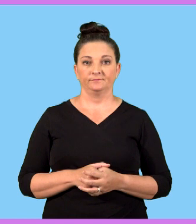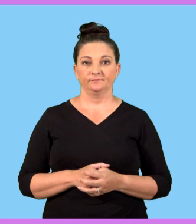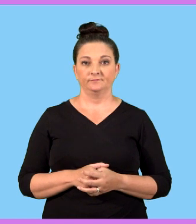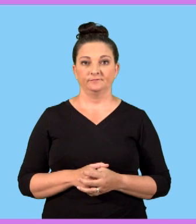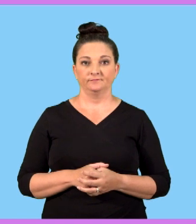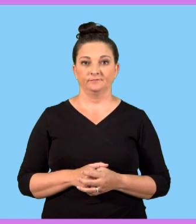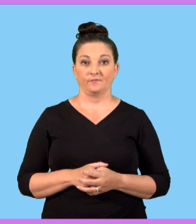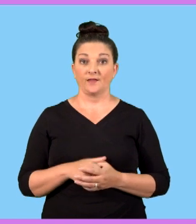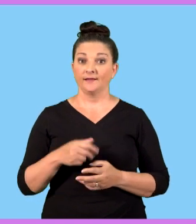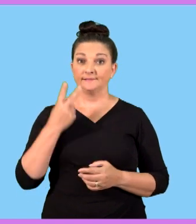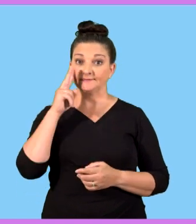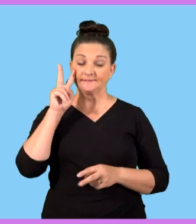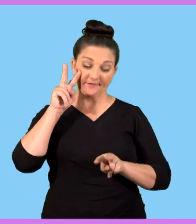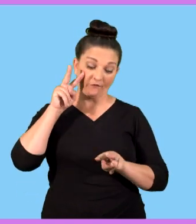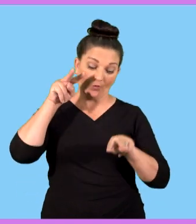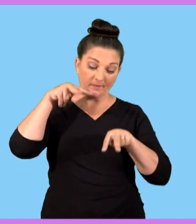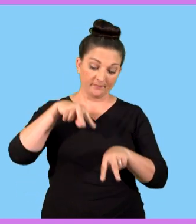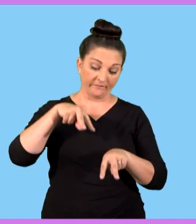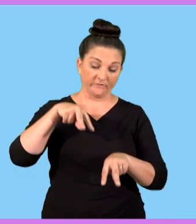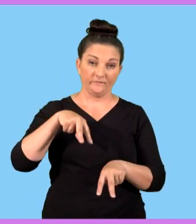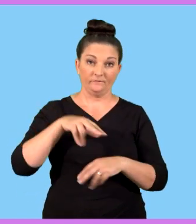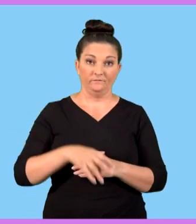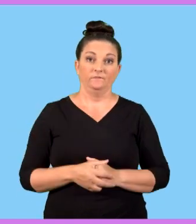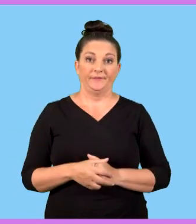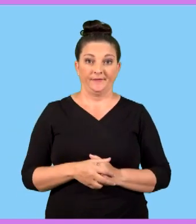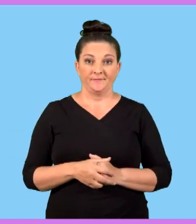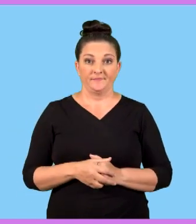as though seen from above.